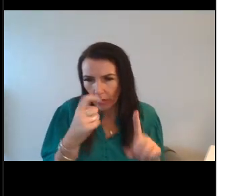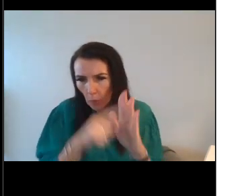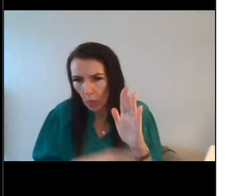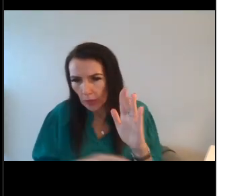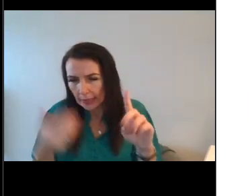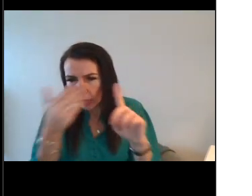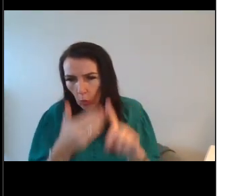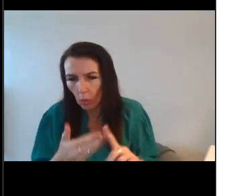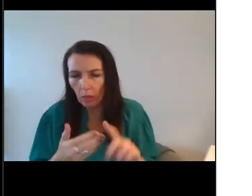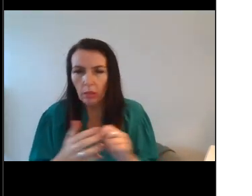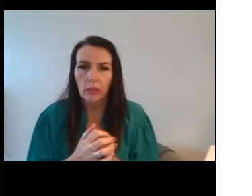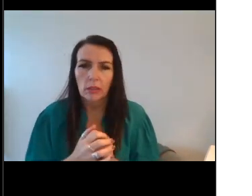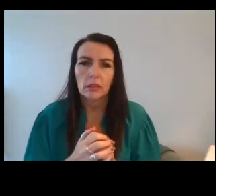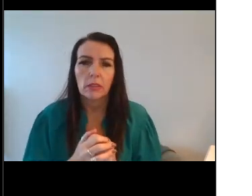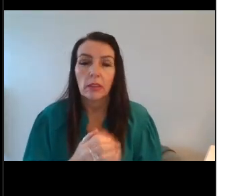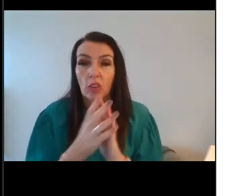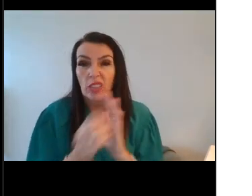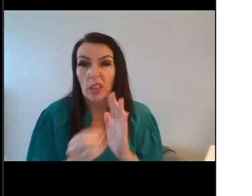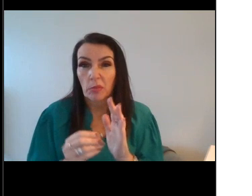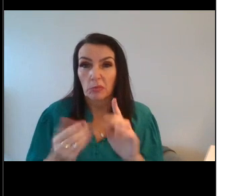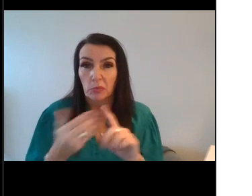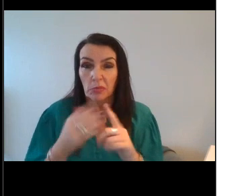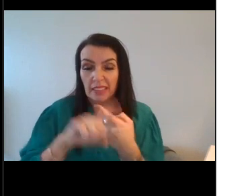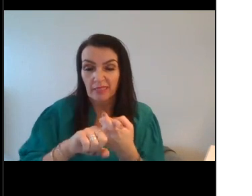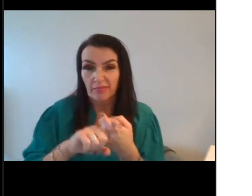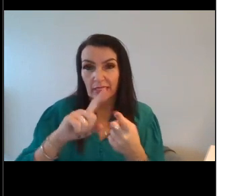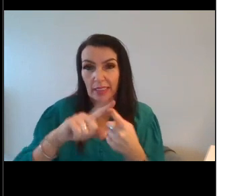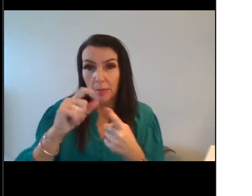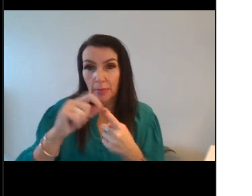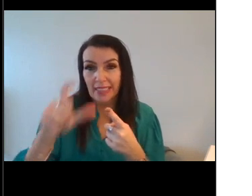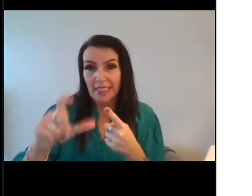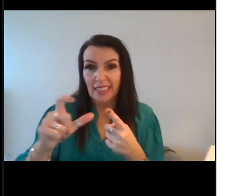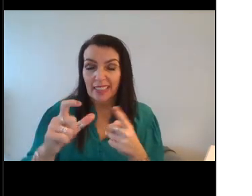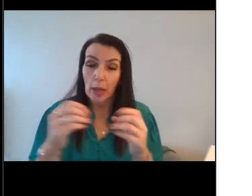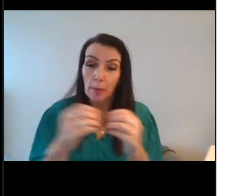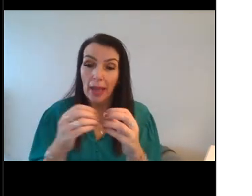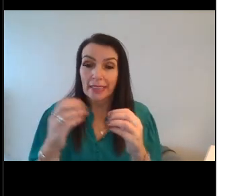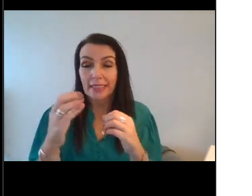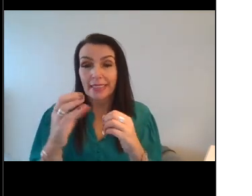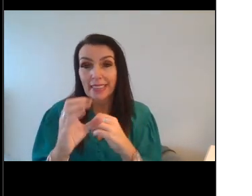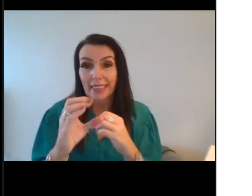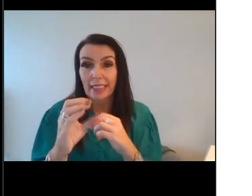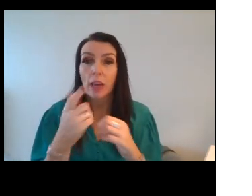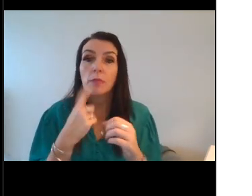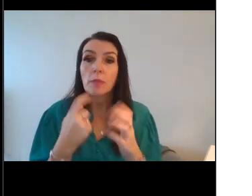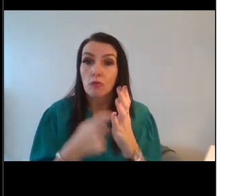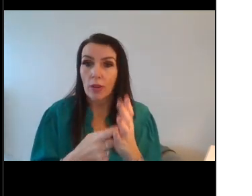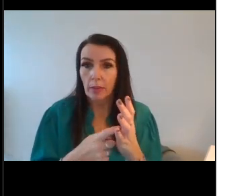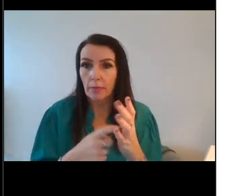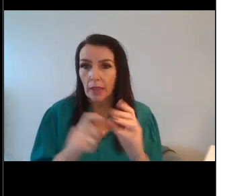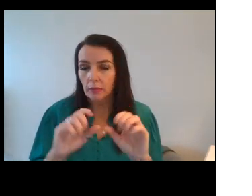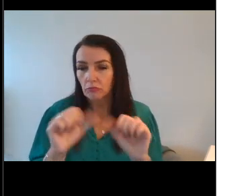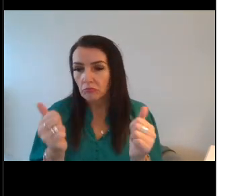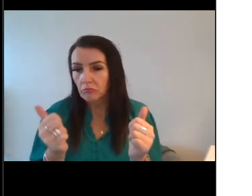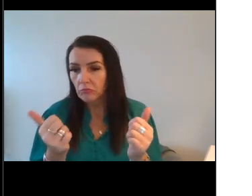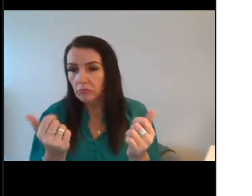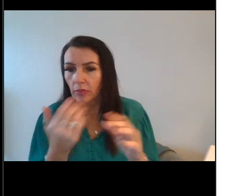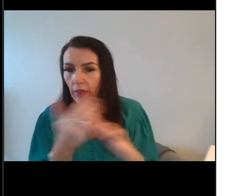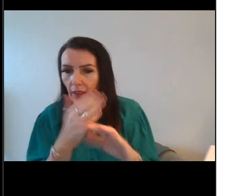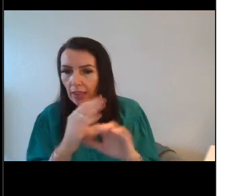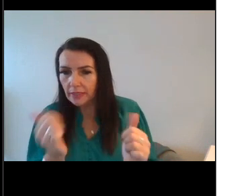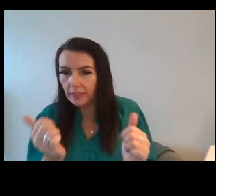So for example, we could set a target of EPC Band C, and PEAT will then recommend a package of cost-effective measures for each property to achieve